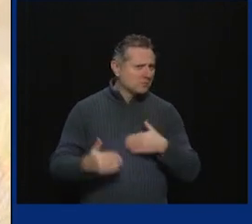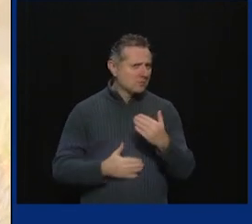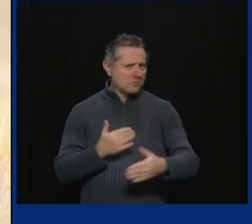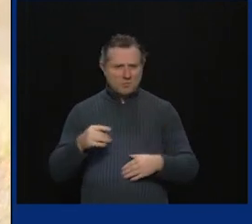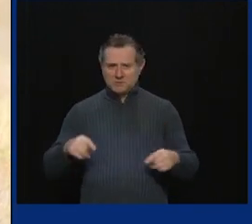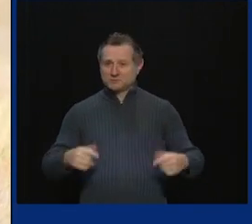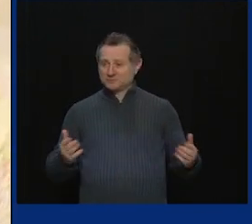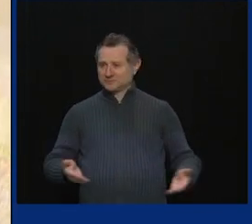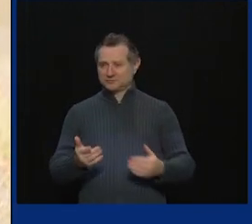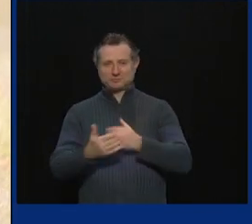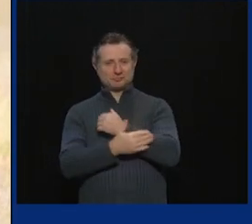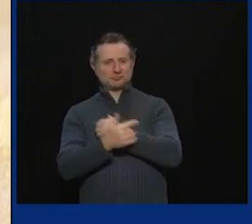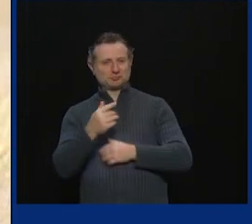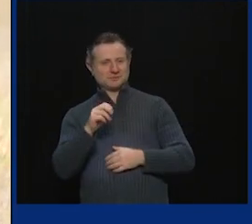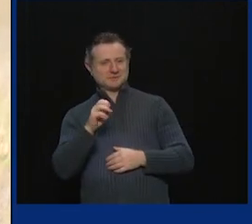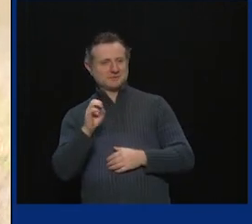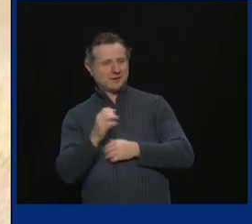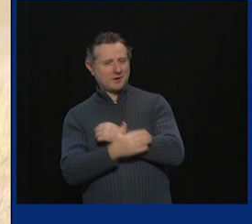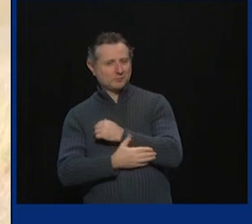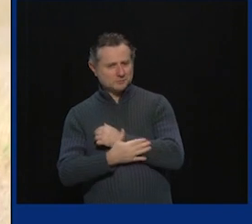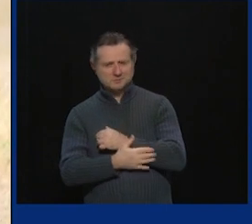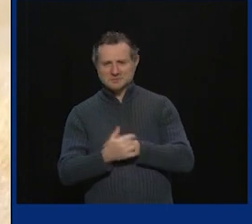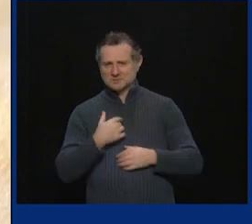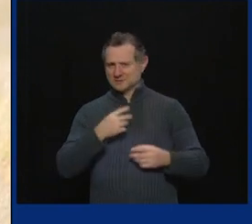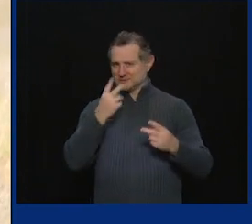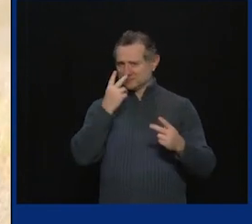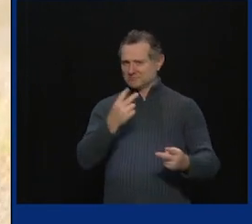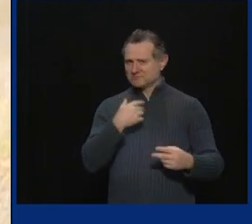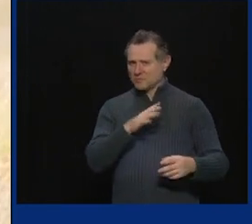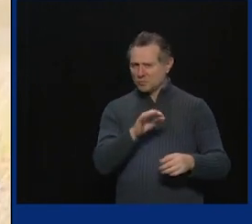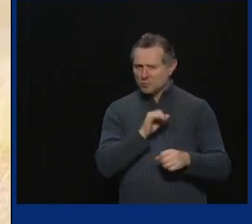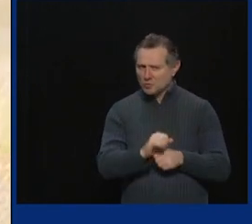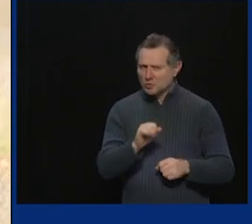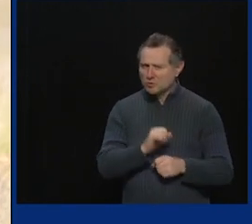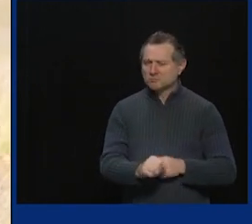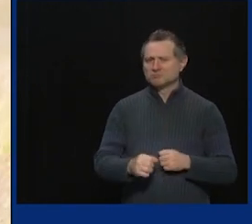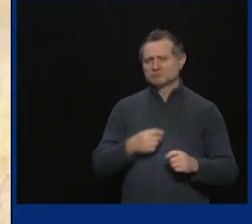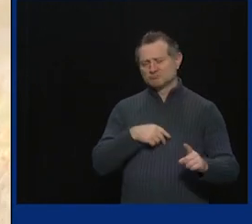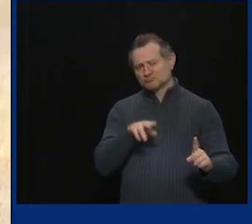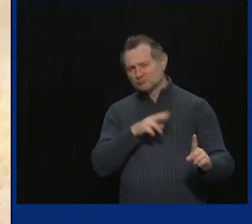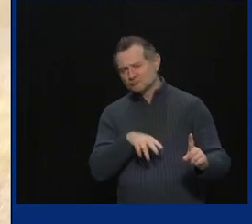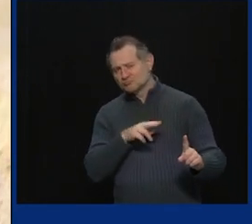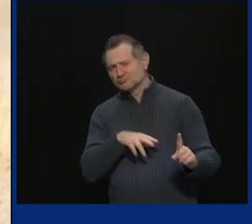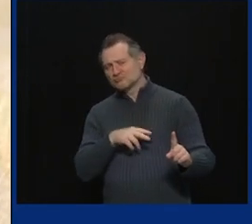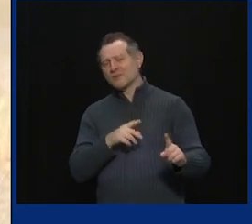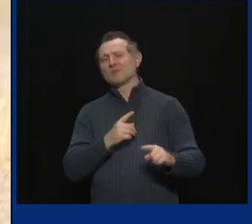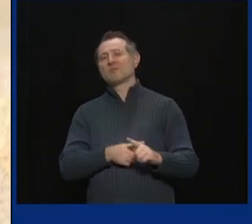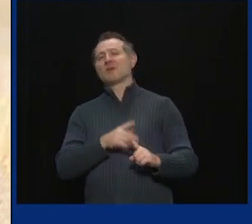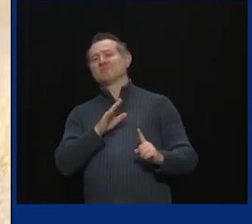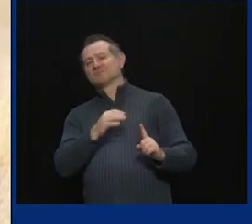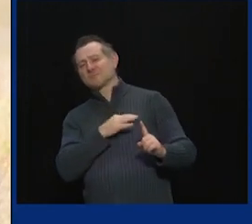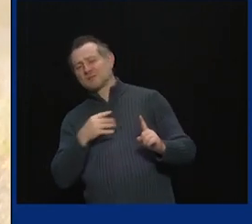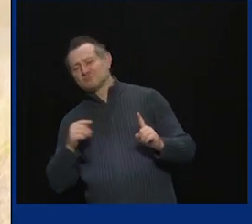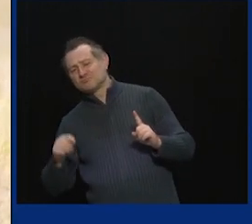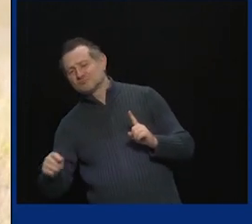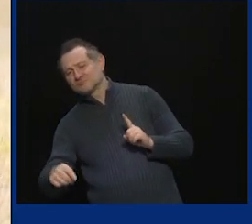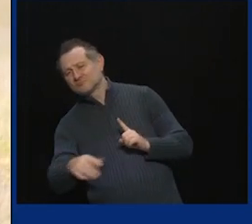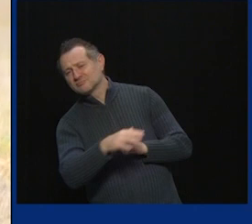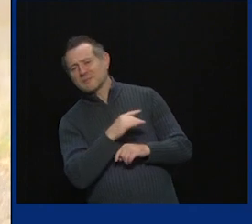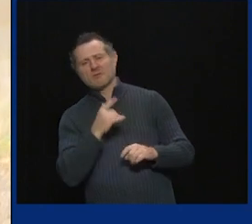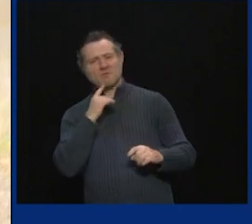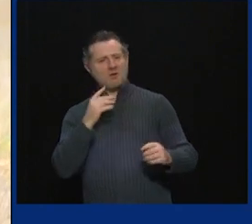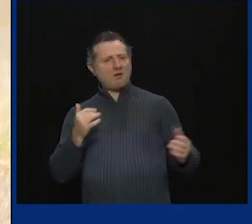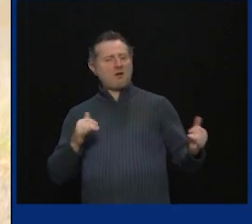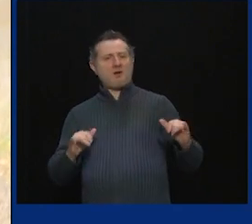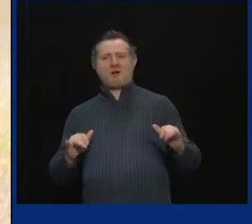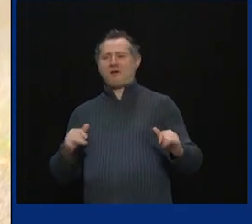his hard work and that of the staff of the GCEDC coming to fruition today with Plug Power's